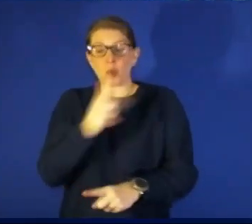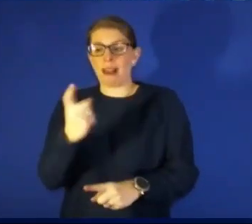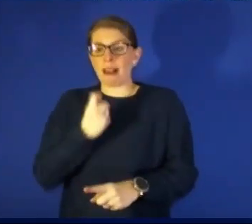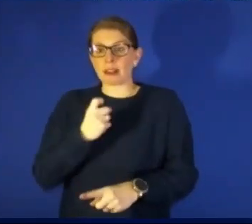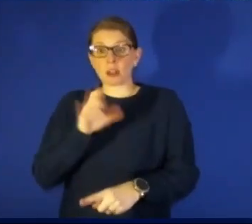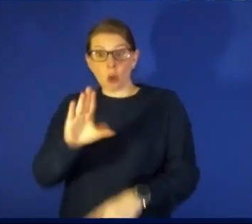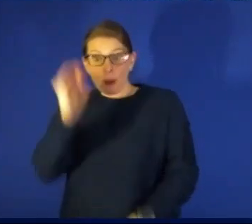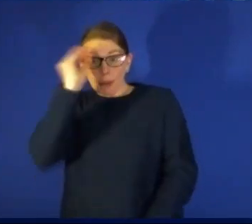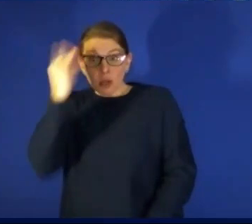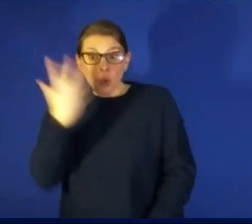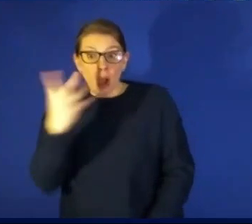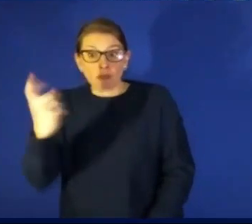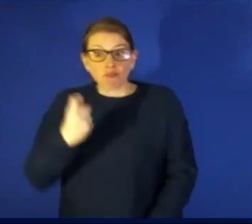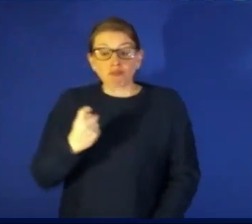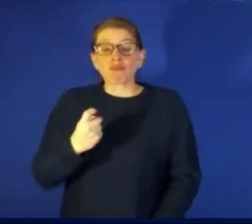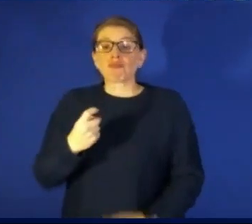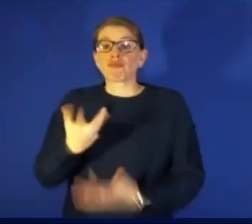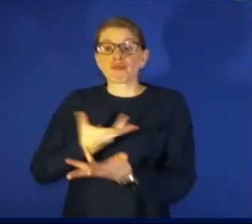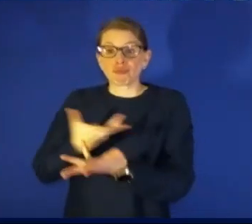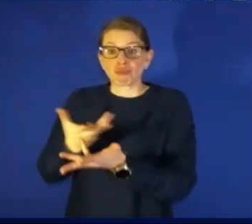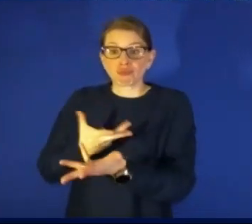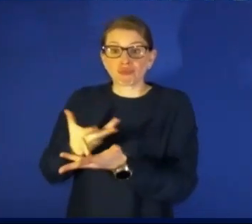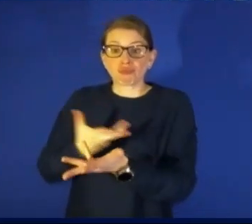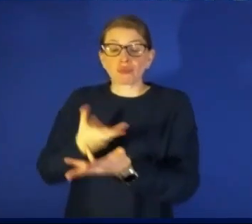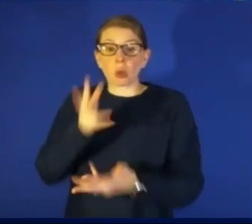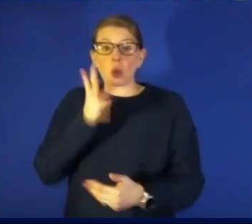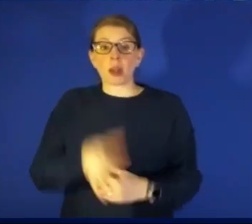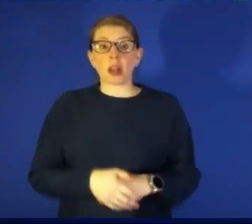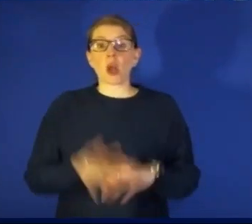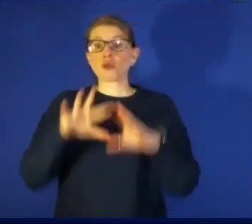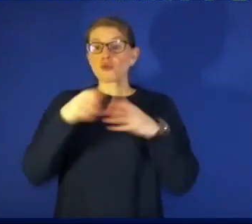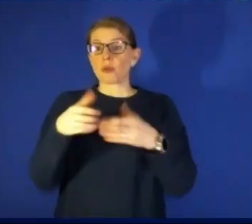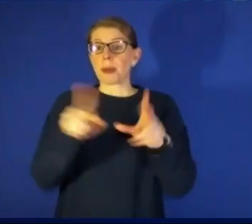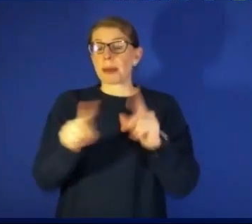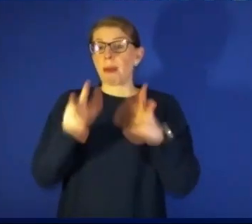it, and I would counsel them. There are a group of people left